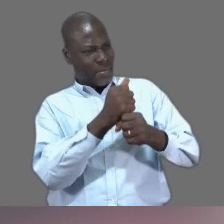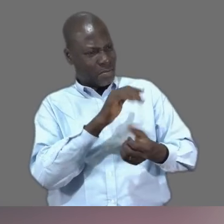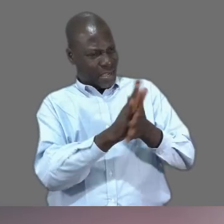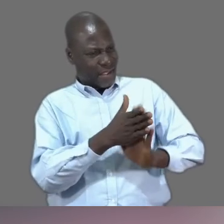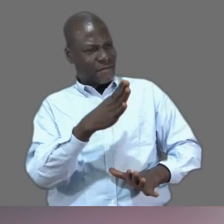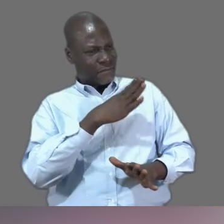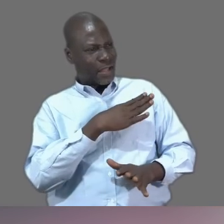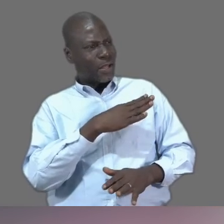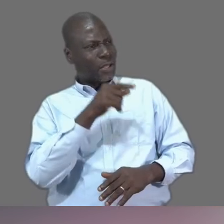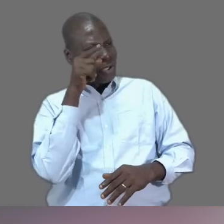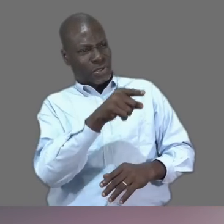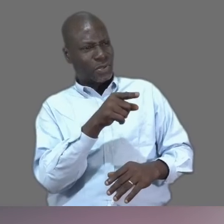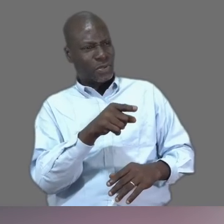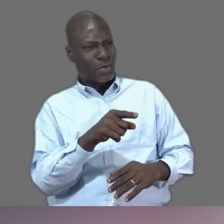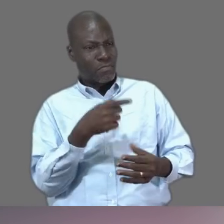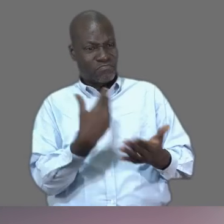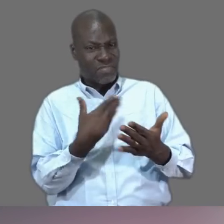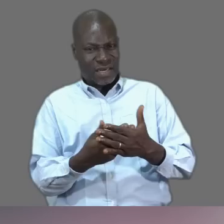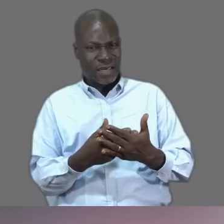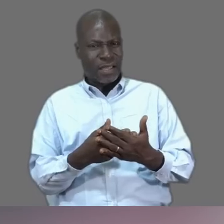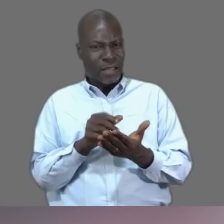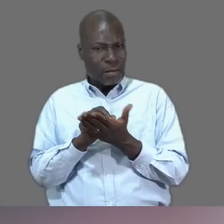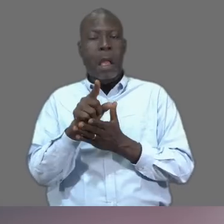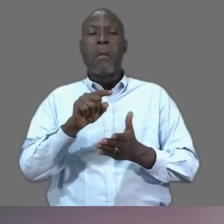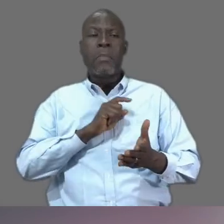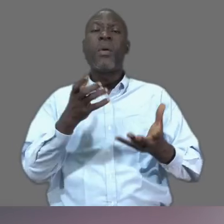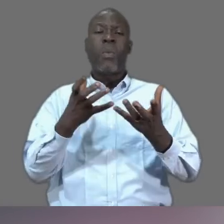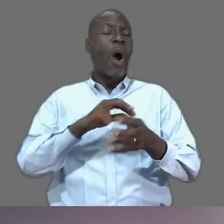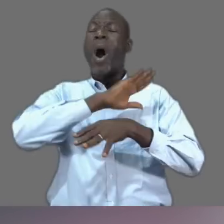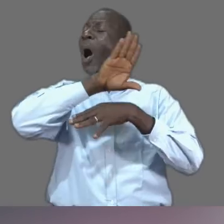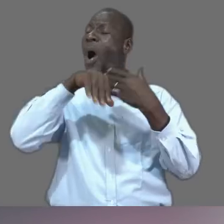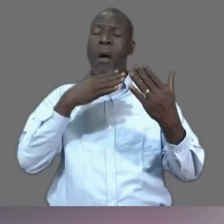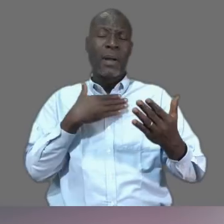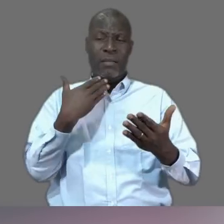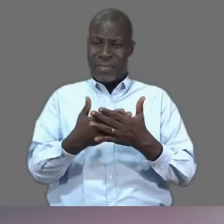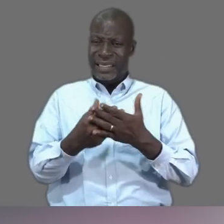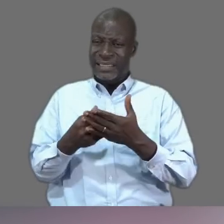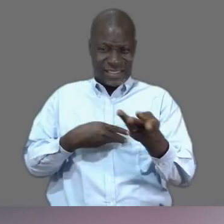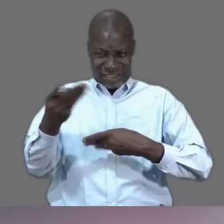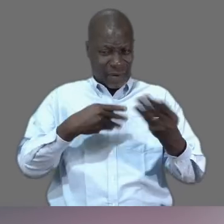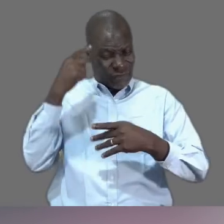Messi midi, made the mobile money screenshot in Abetram, Massa. Offer Missy Capman Profi die.